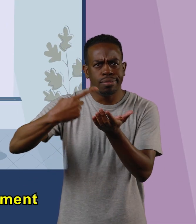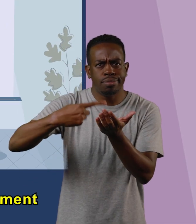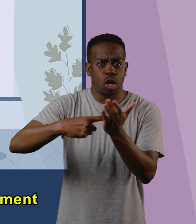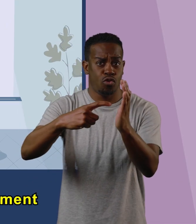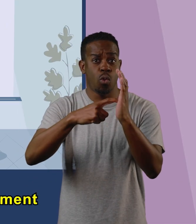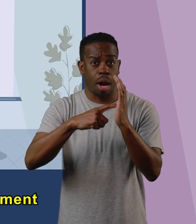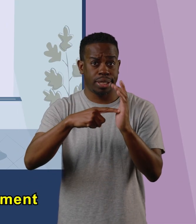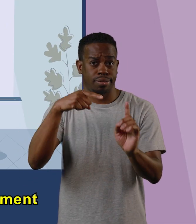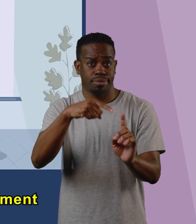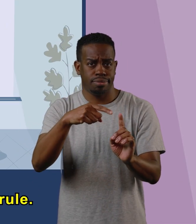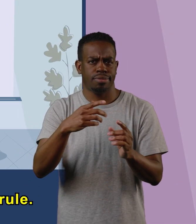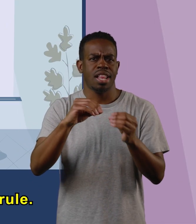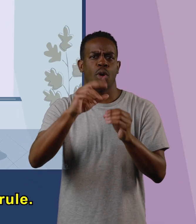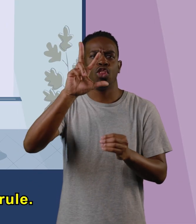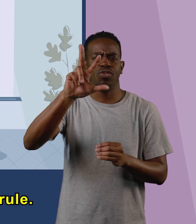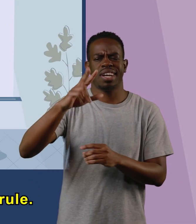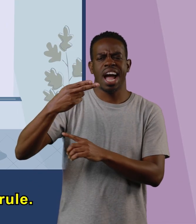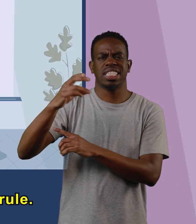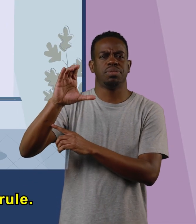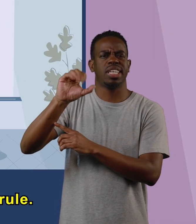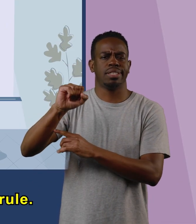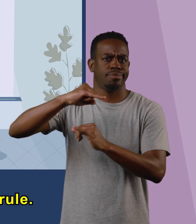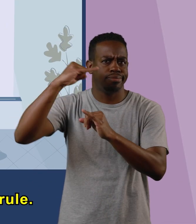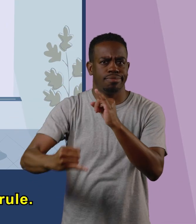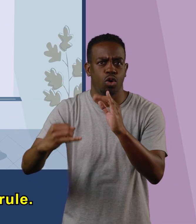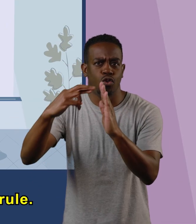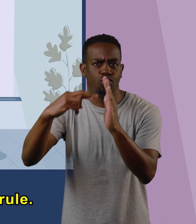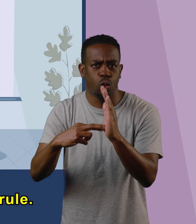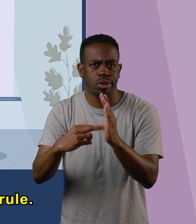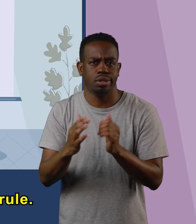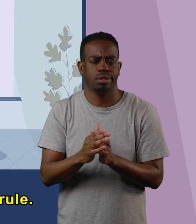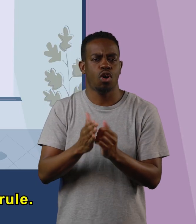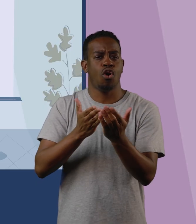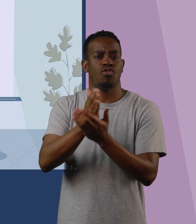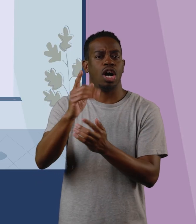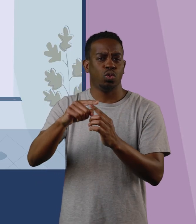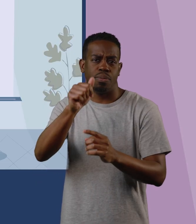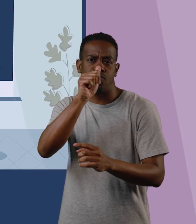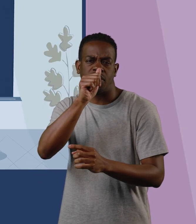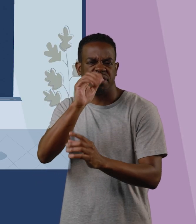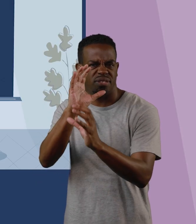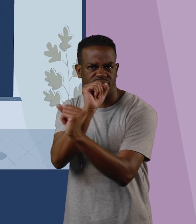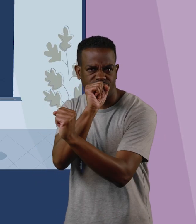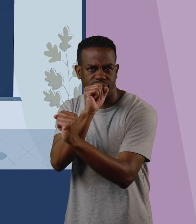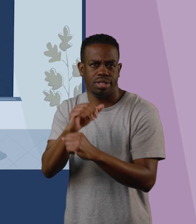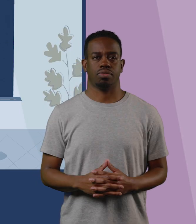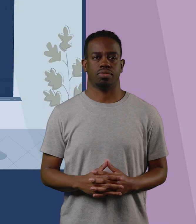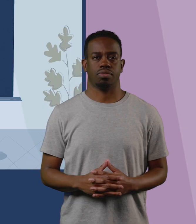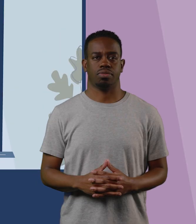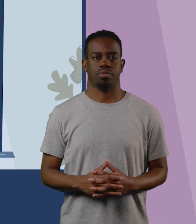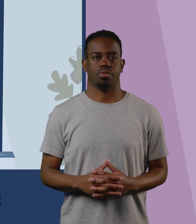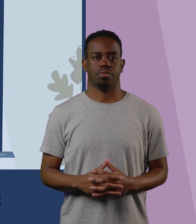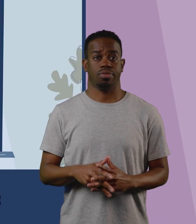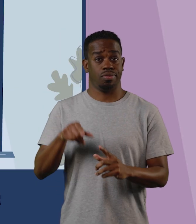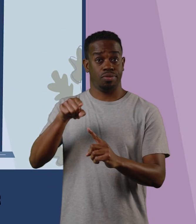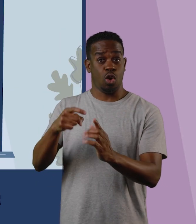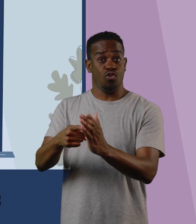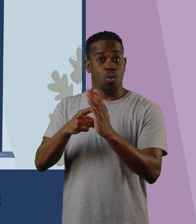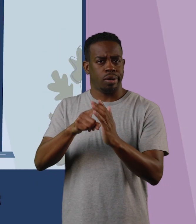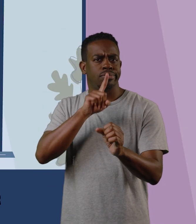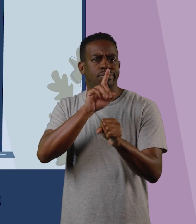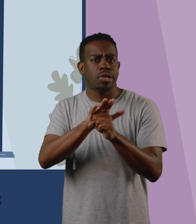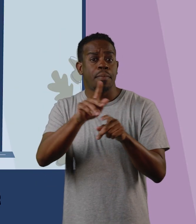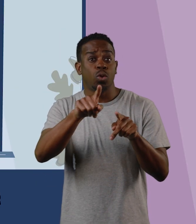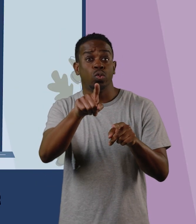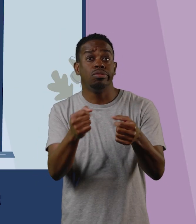Today, I'd like to discuss requirement number 3 of the HCBS Final Rule, right to privacy. This